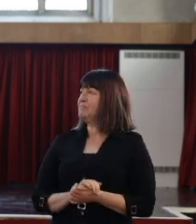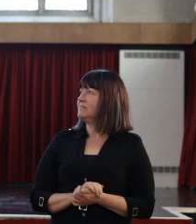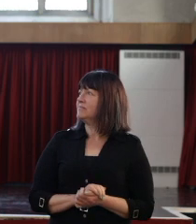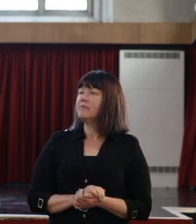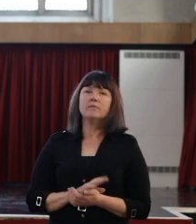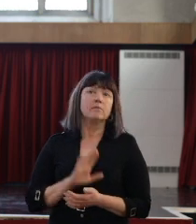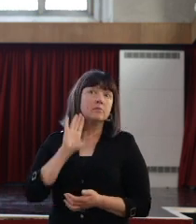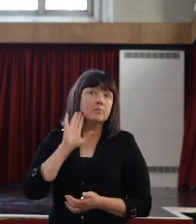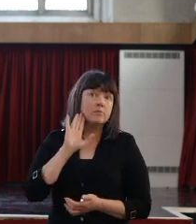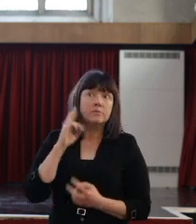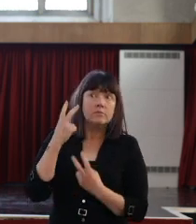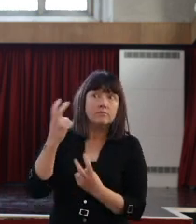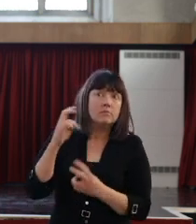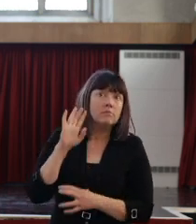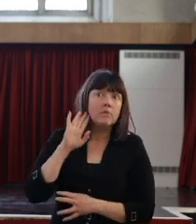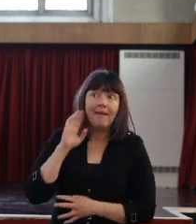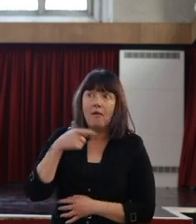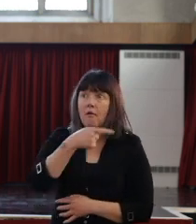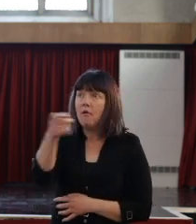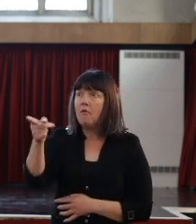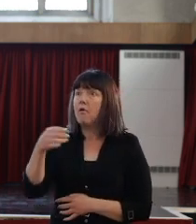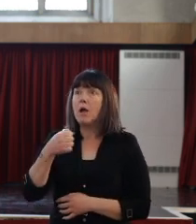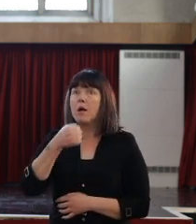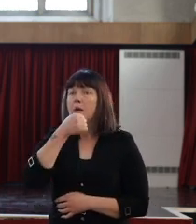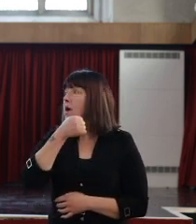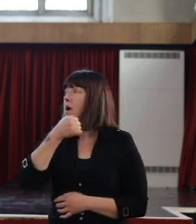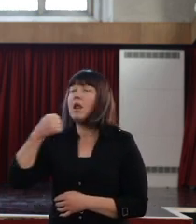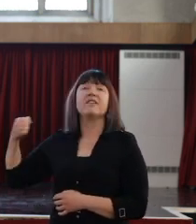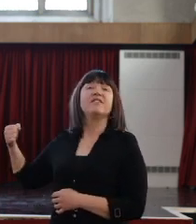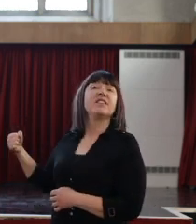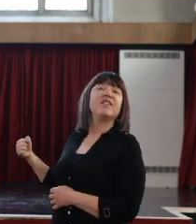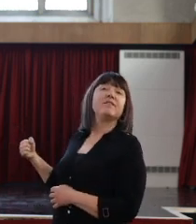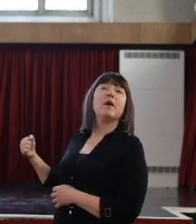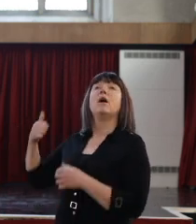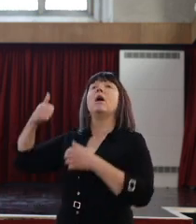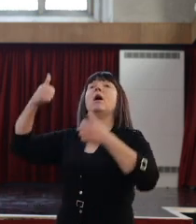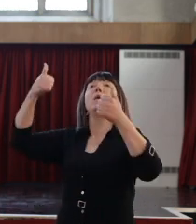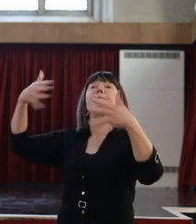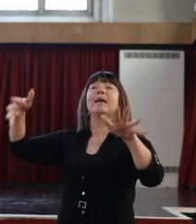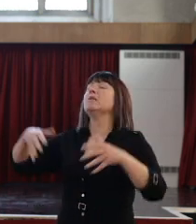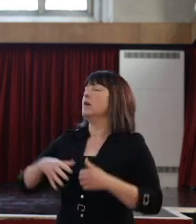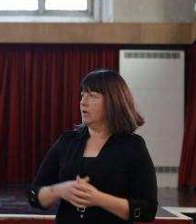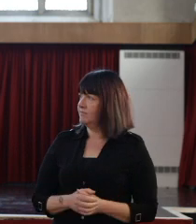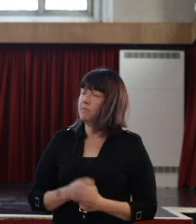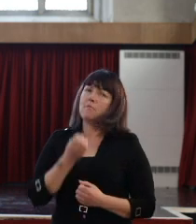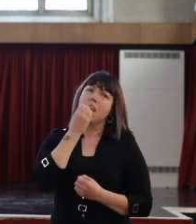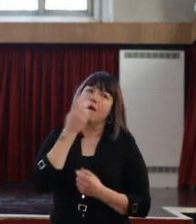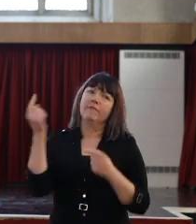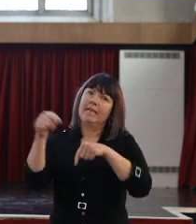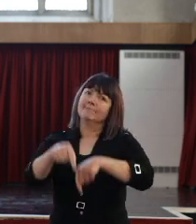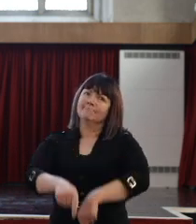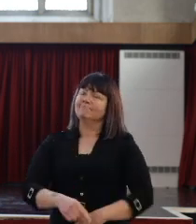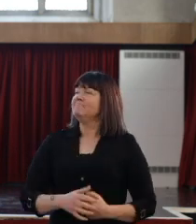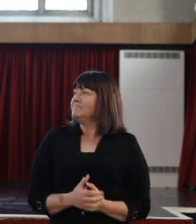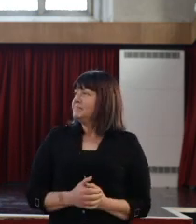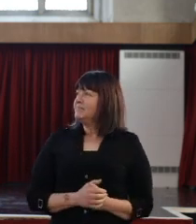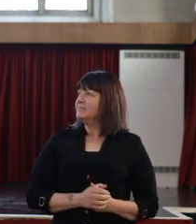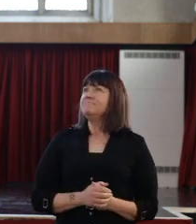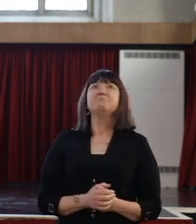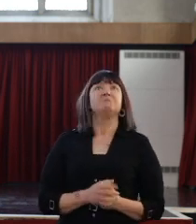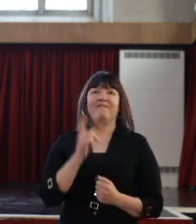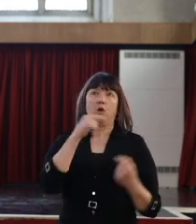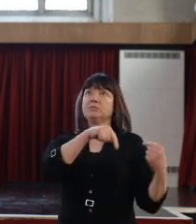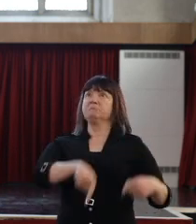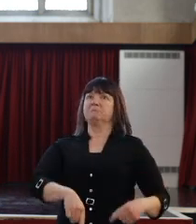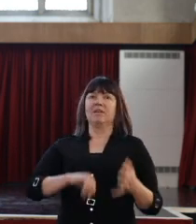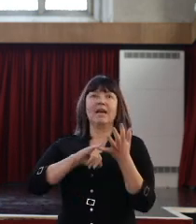all hear me, by the way? Is the mic on? It's lovely to be here. Thank you. Can hear me? Thumbs up there. It's lovely to be here. It's the first time I've ever been at St Andrew's Hall.